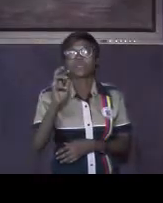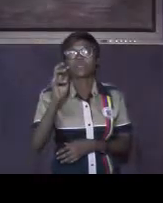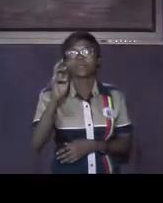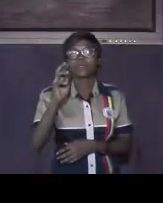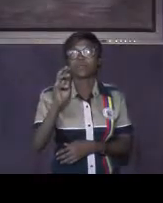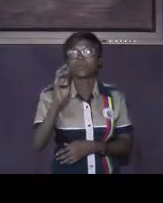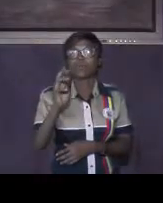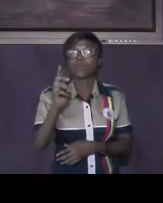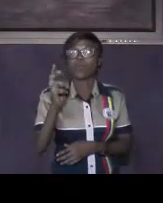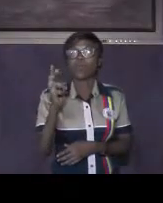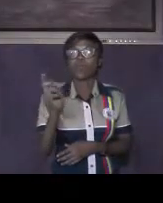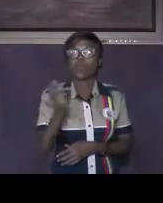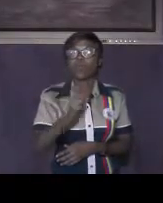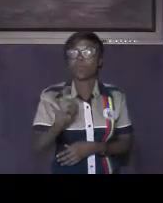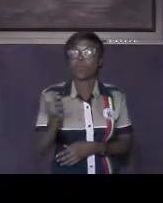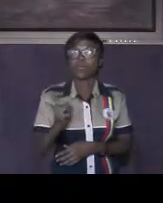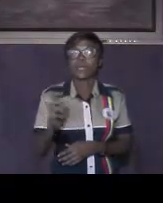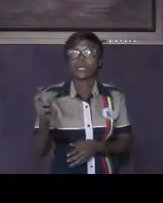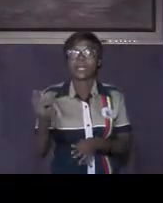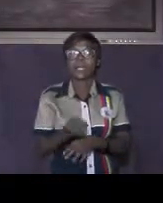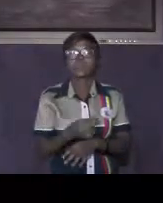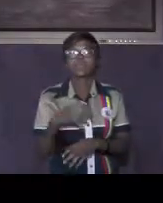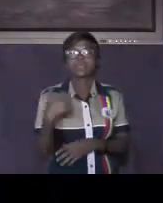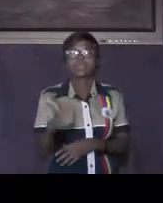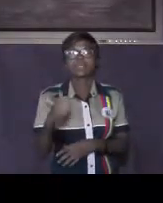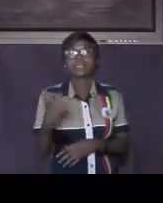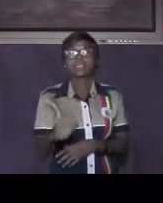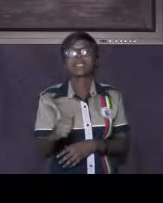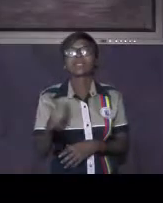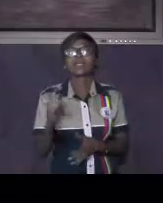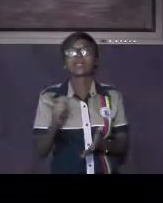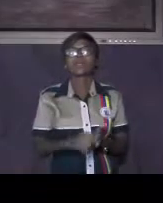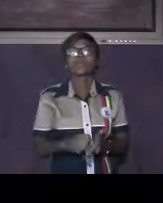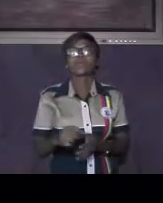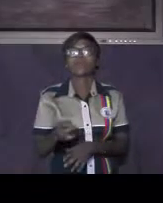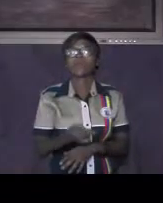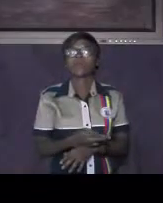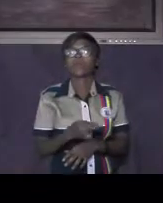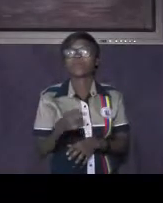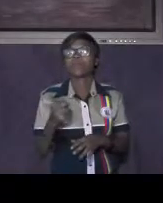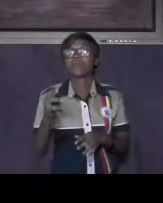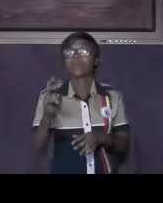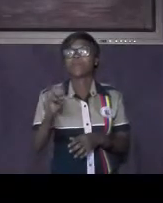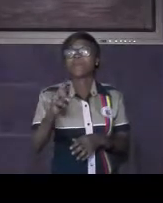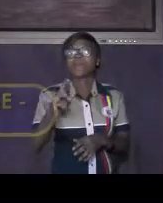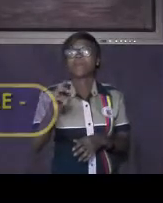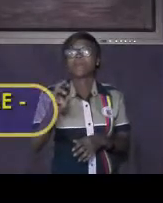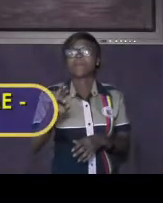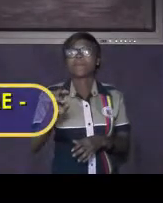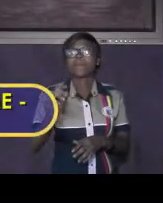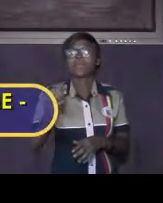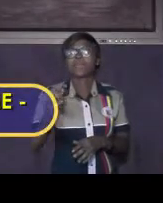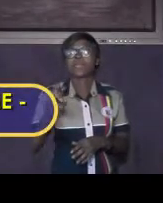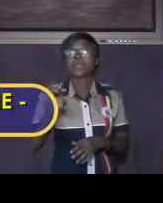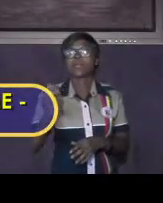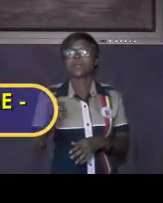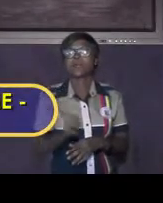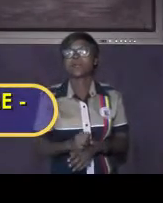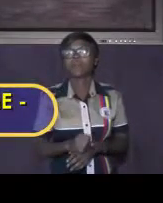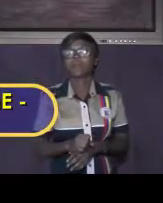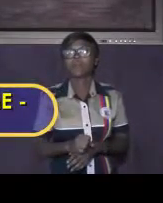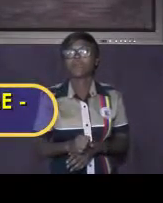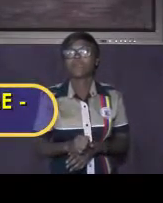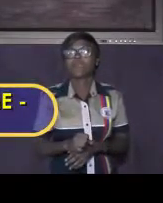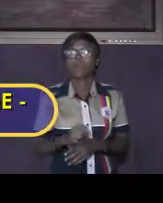100 hectares will be 100 times 10,000 square meters. And that is just multiplying 1 by 1